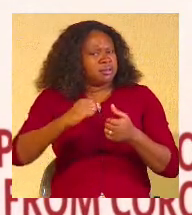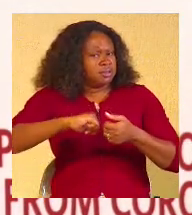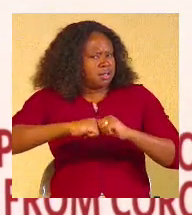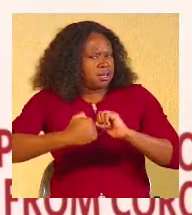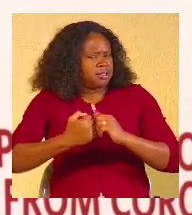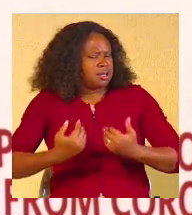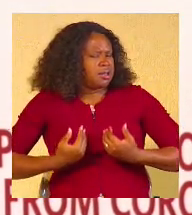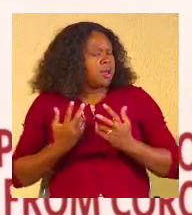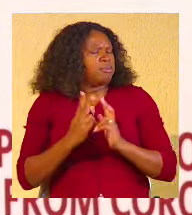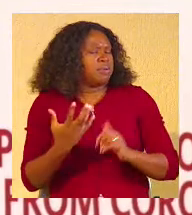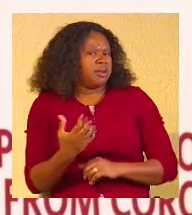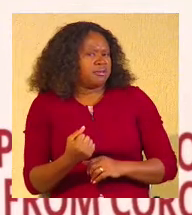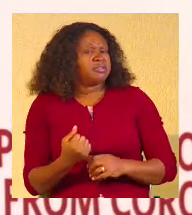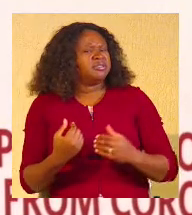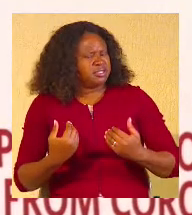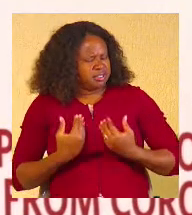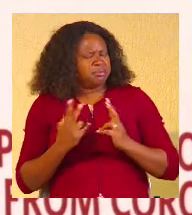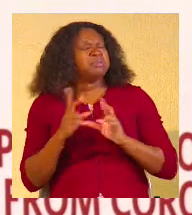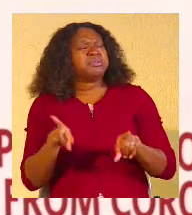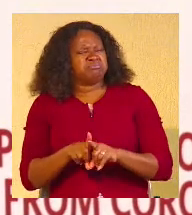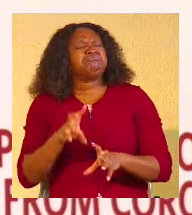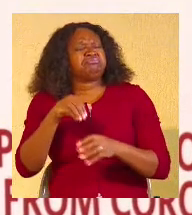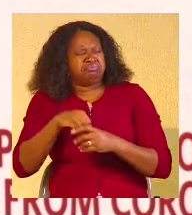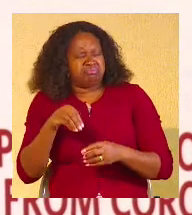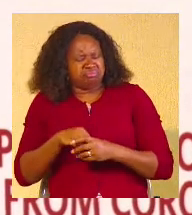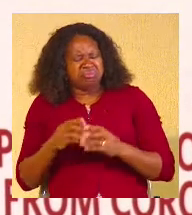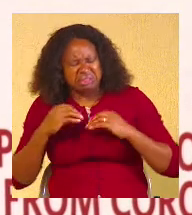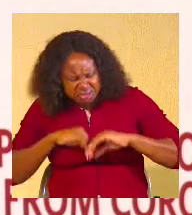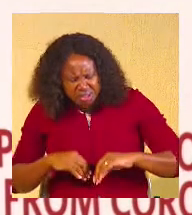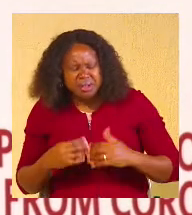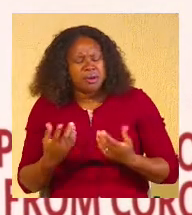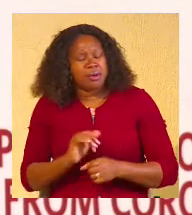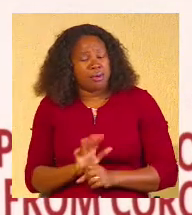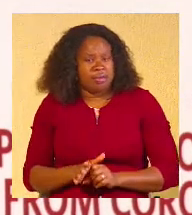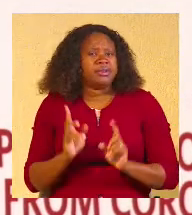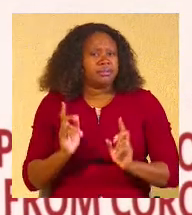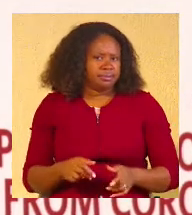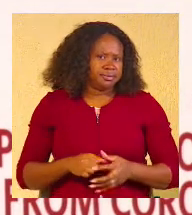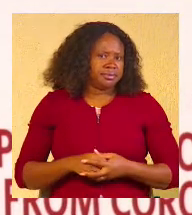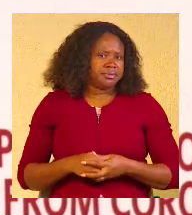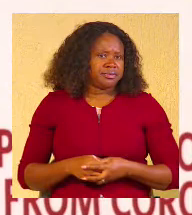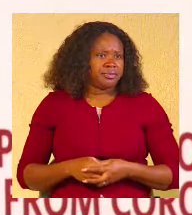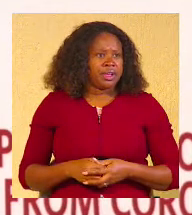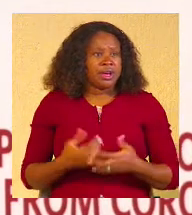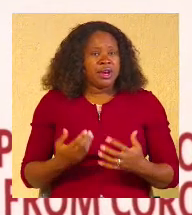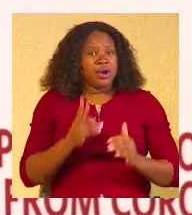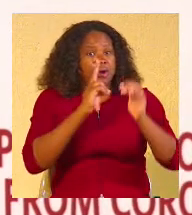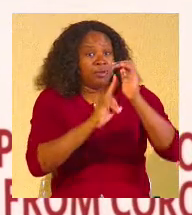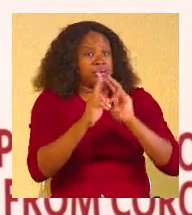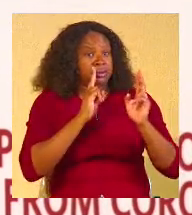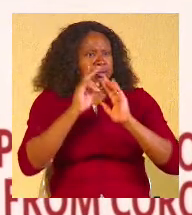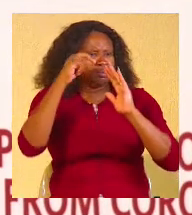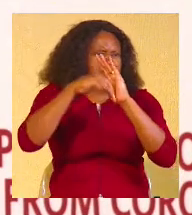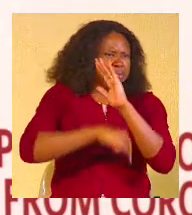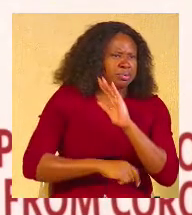Young people are affected significantly by this pandemic. Our panel today